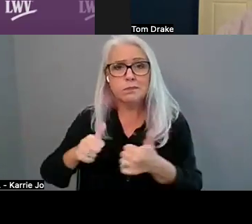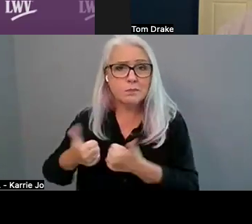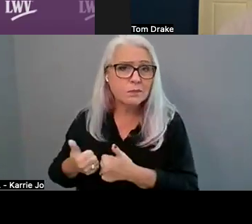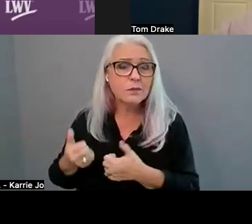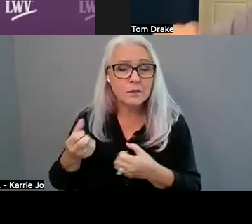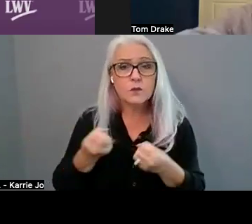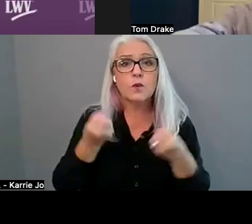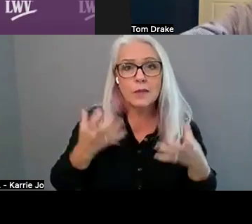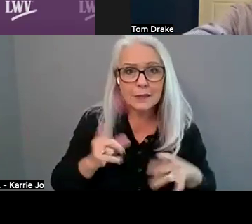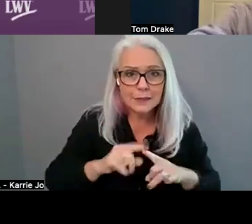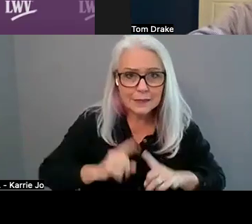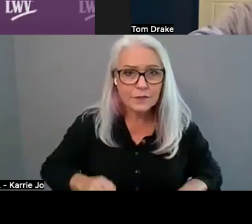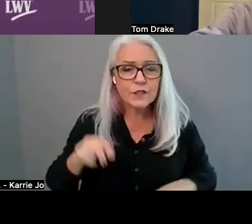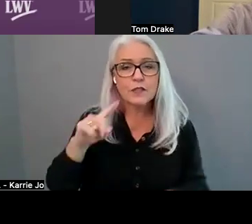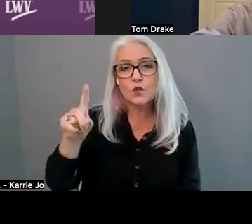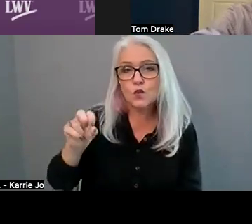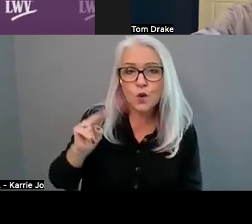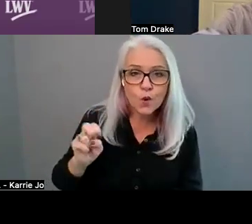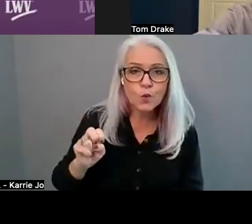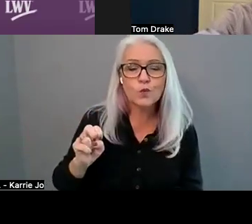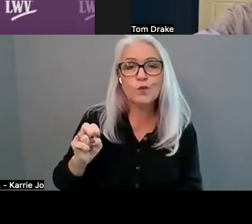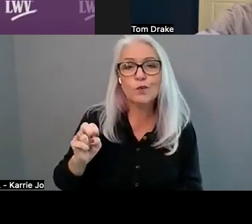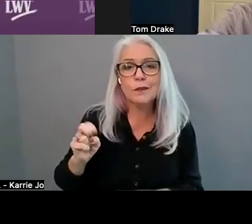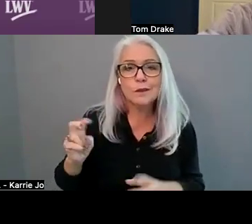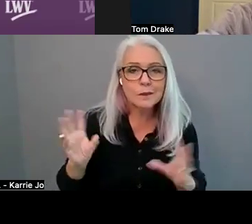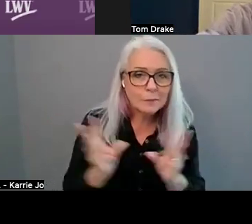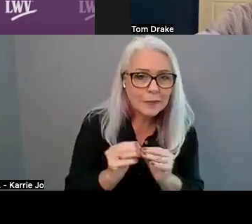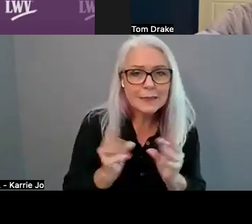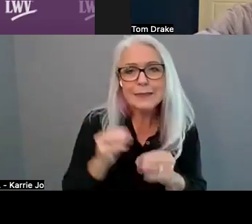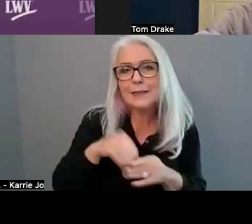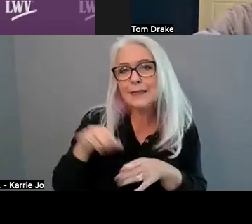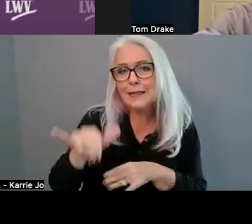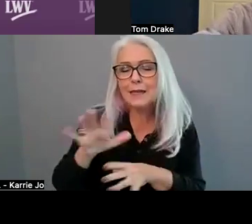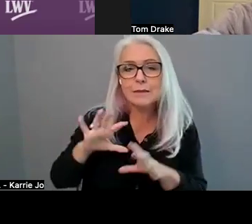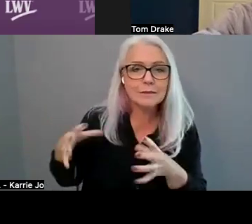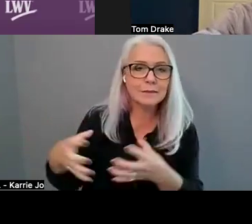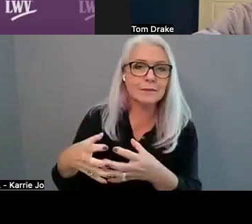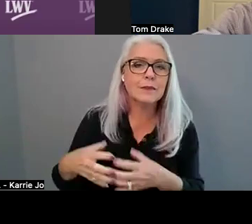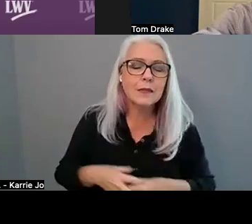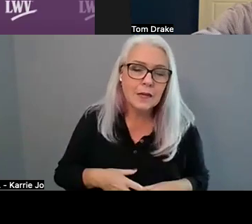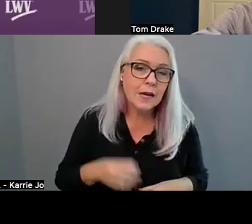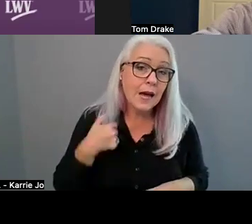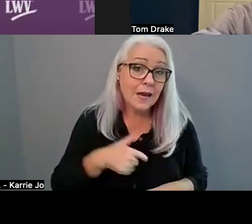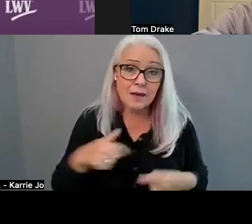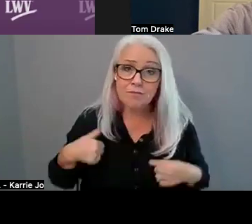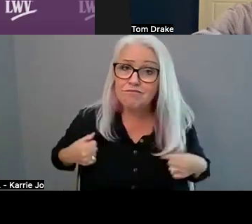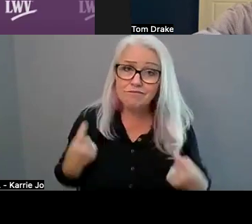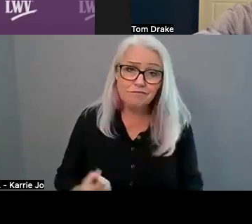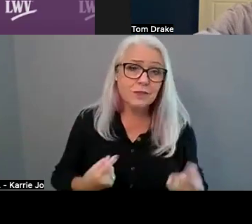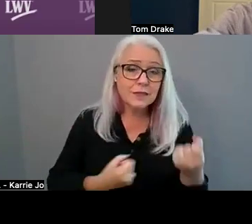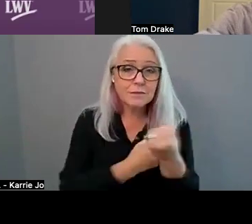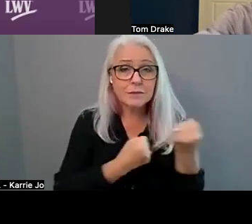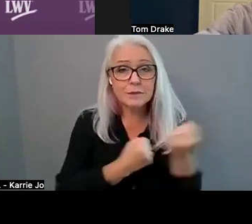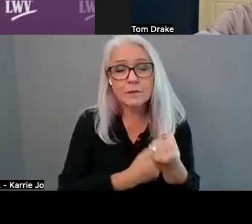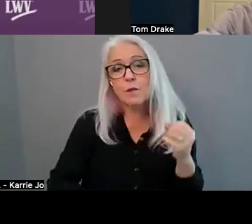every zoning hearing that's in that district. So, you know, all I've been advocating for is more